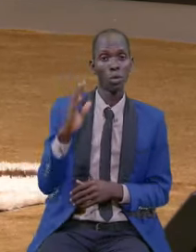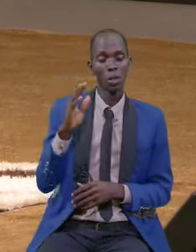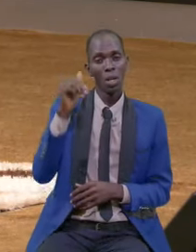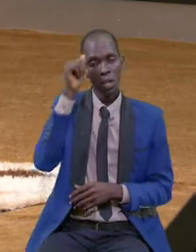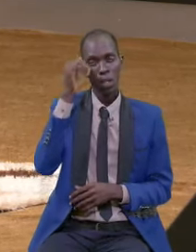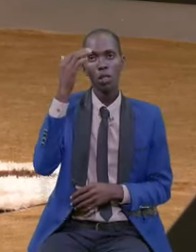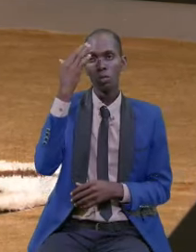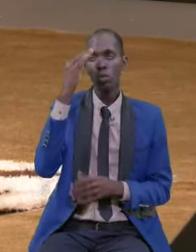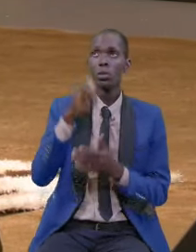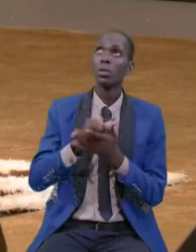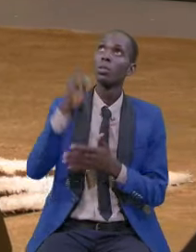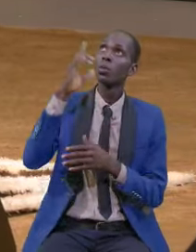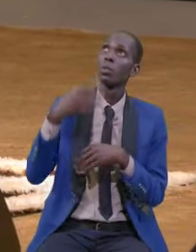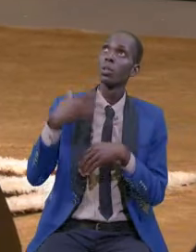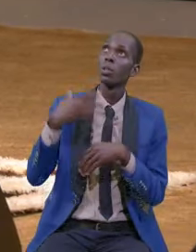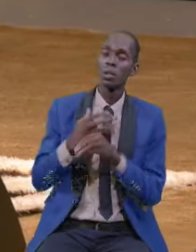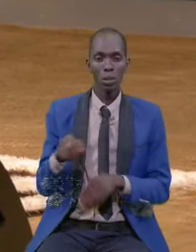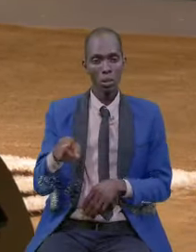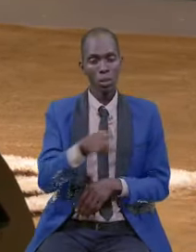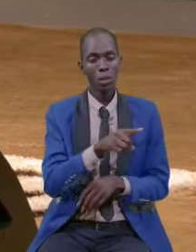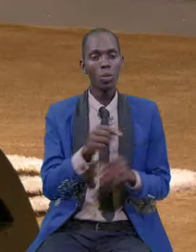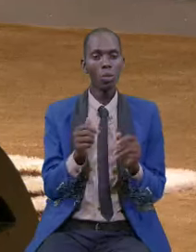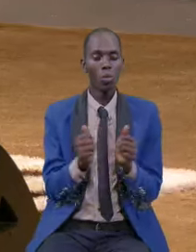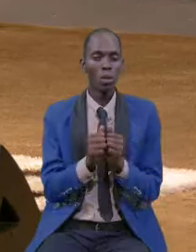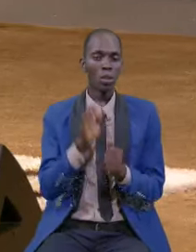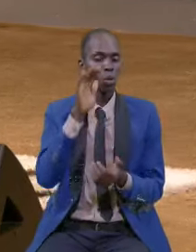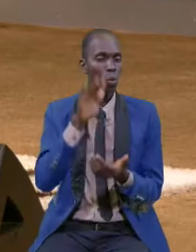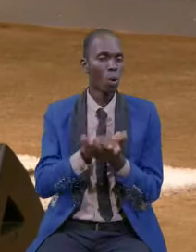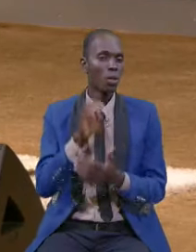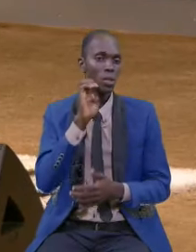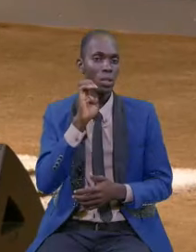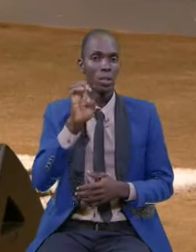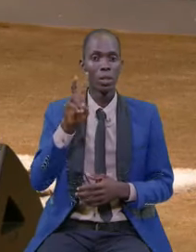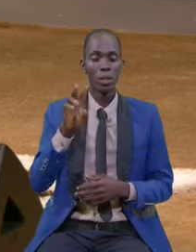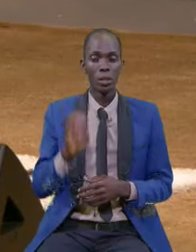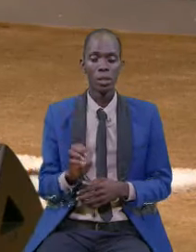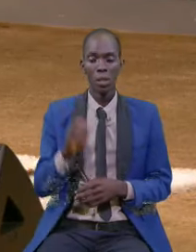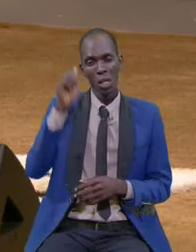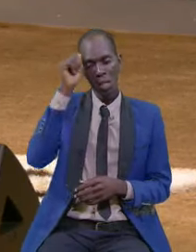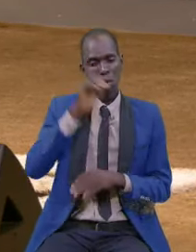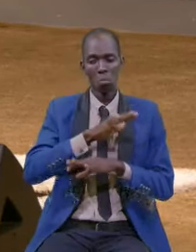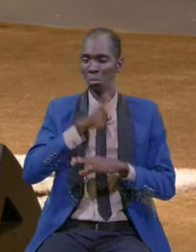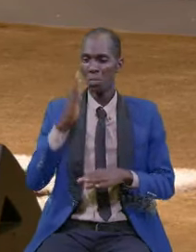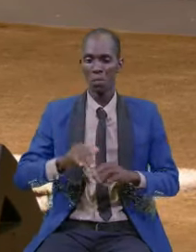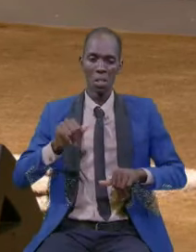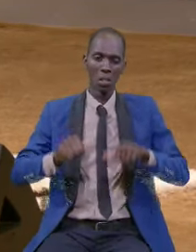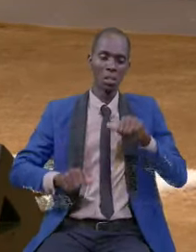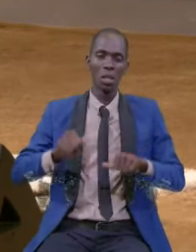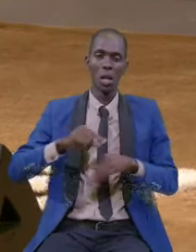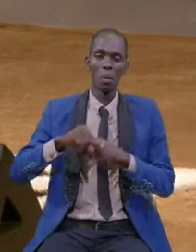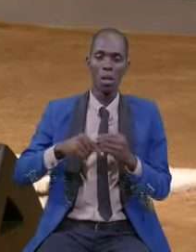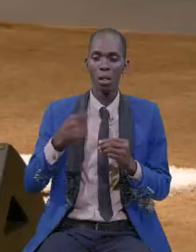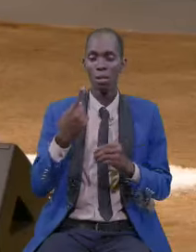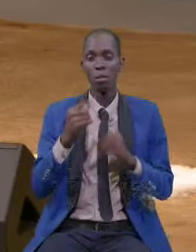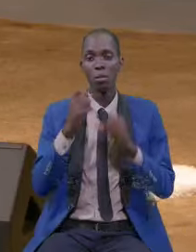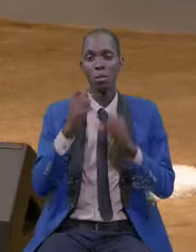He knew God created Eve, his wife. He had no doubt about the power of